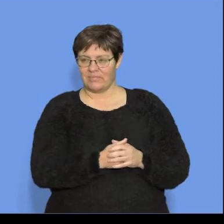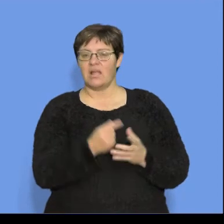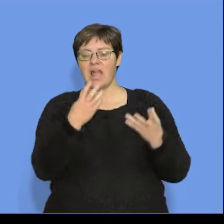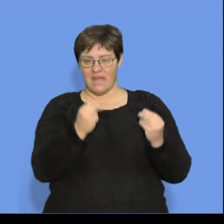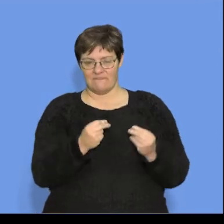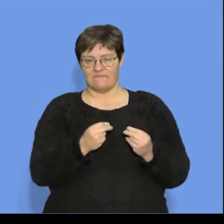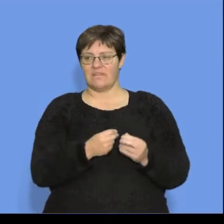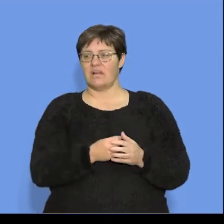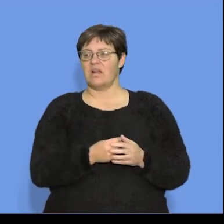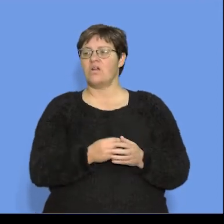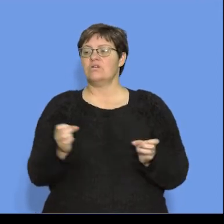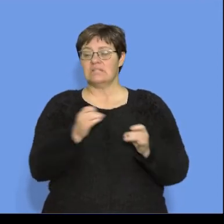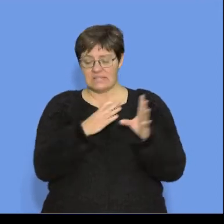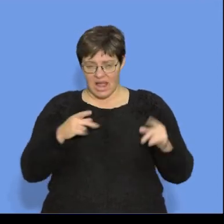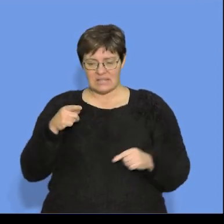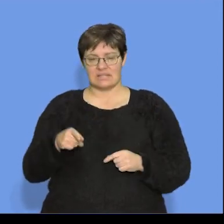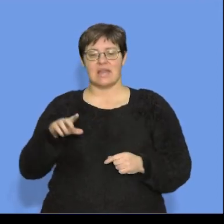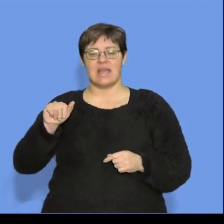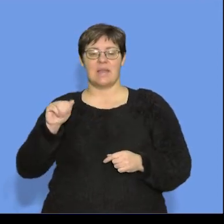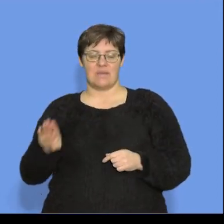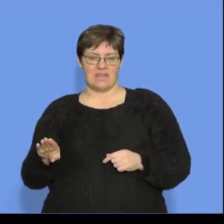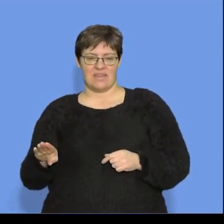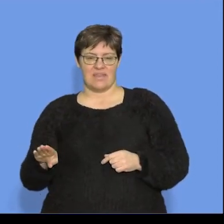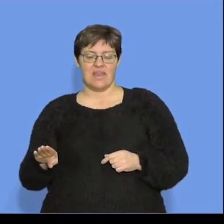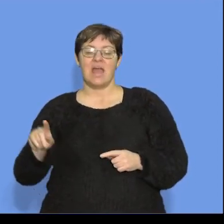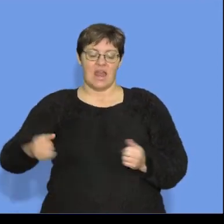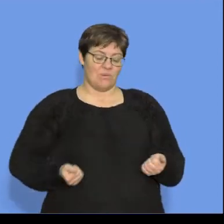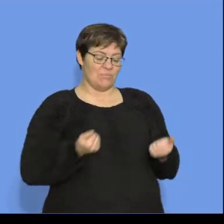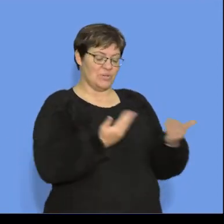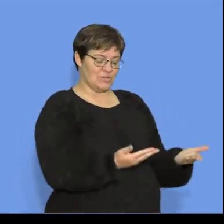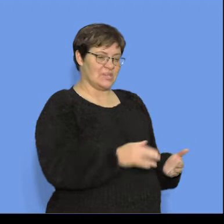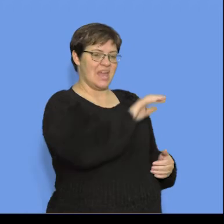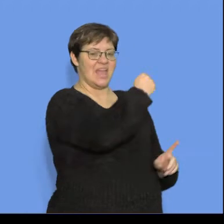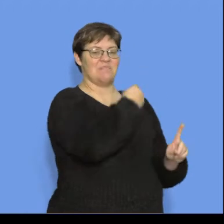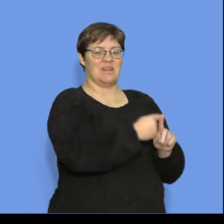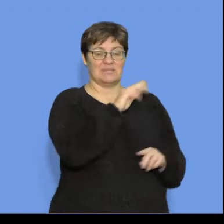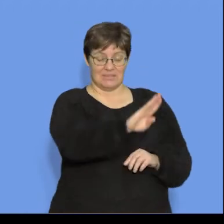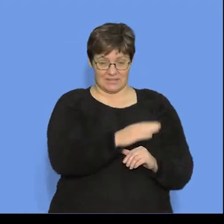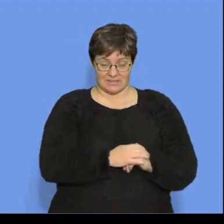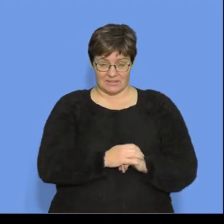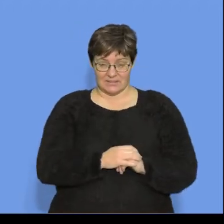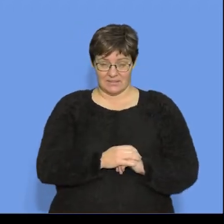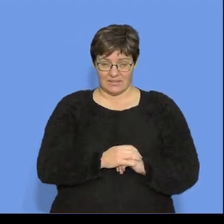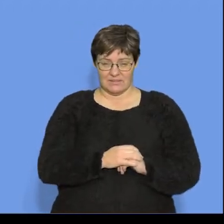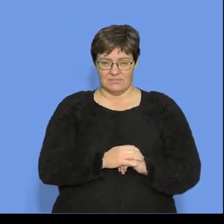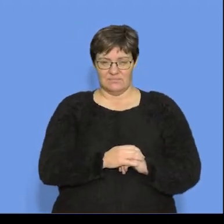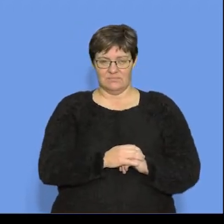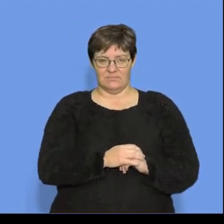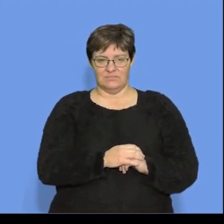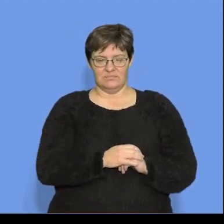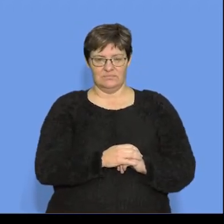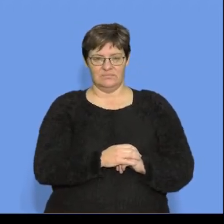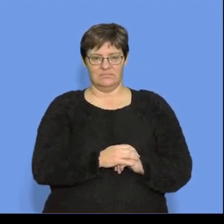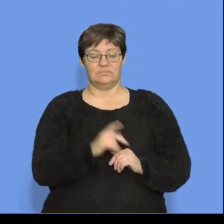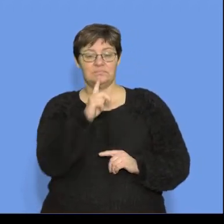route for us to start with AB and produce A plus B. Now, not only does